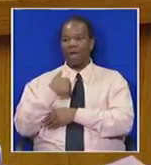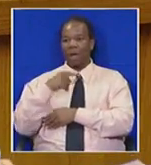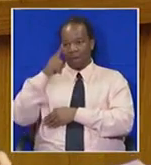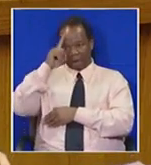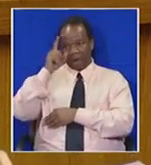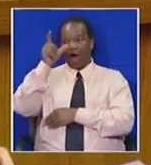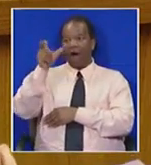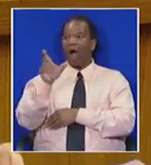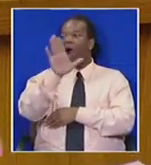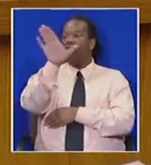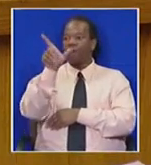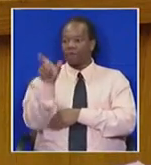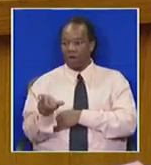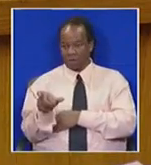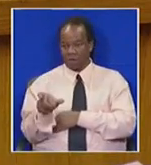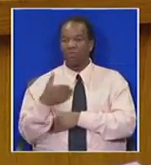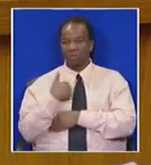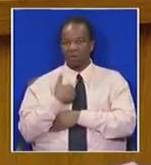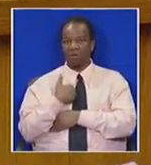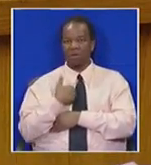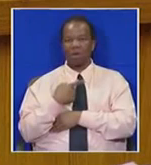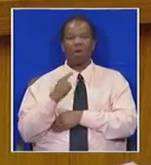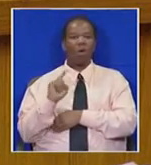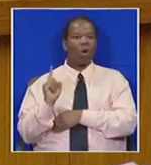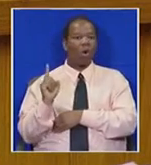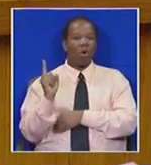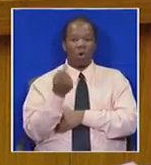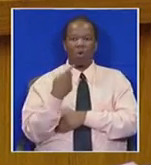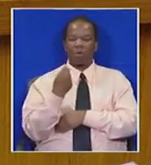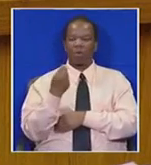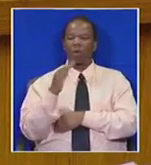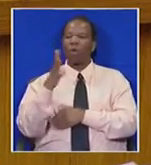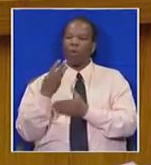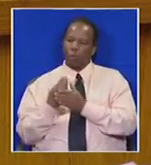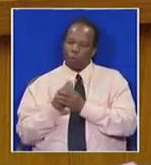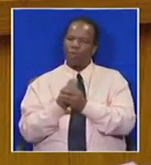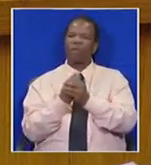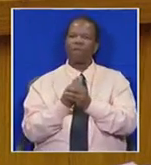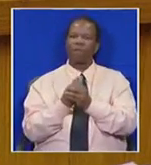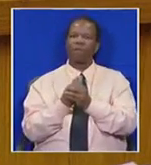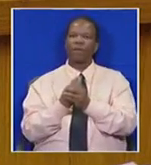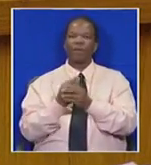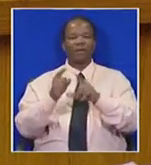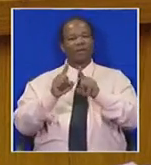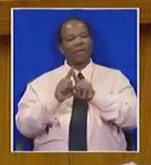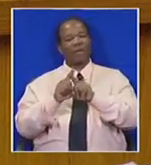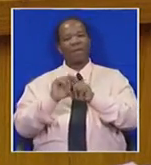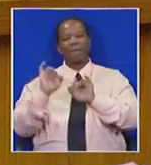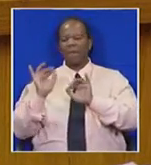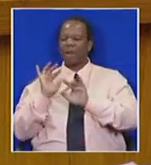took overwhelmingly everybody in this room with him, and in the euphoria that followed, there